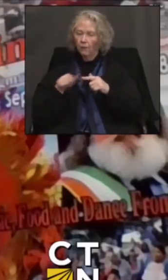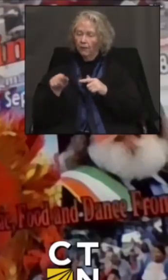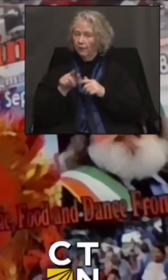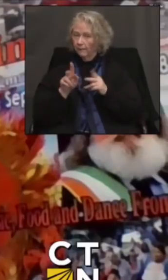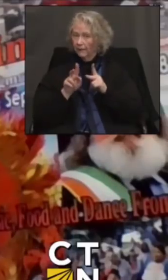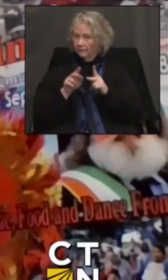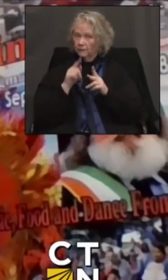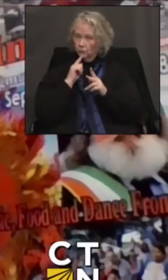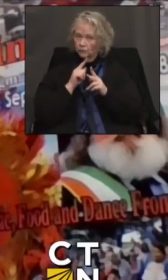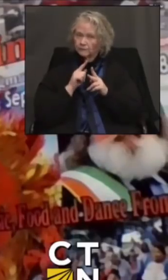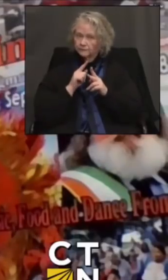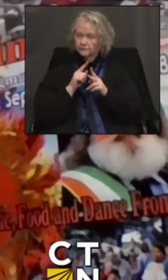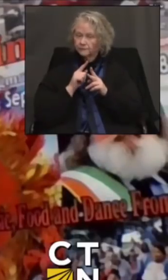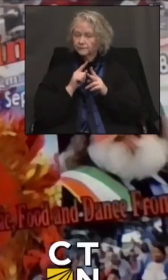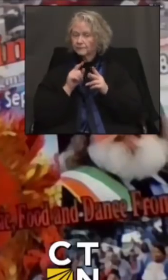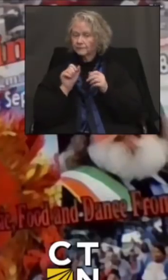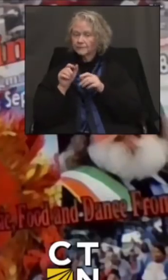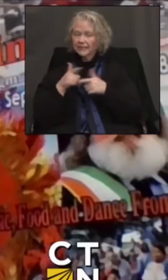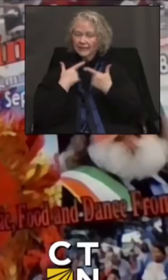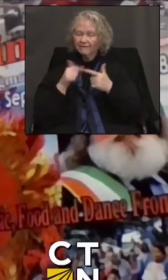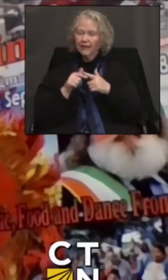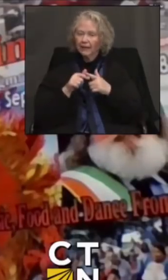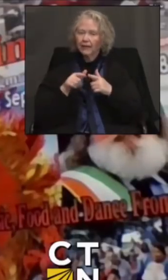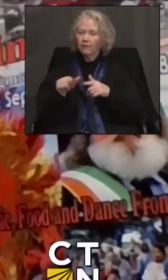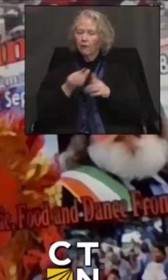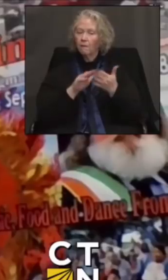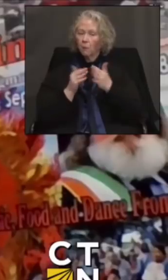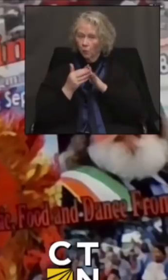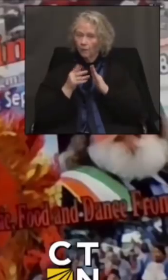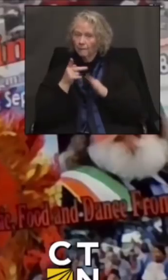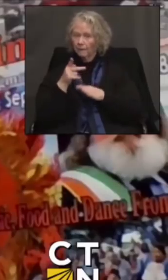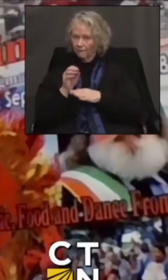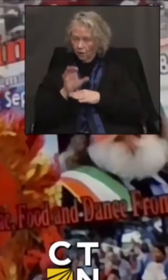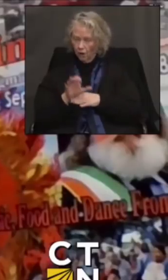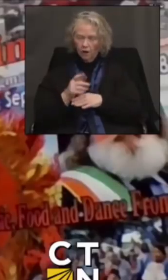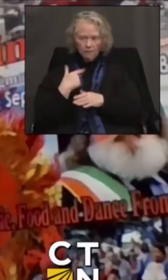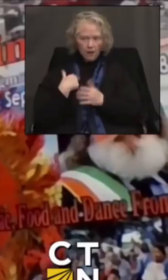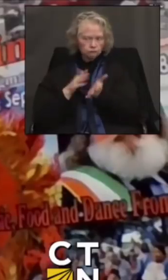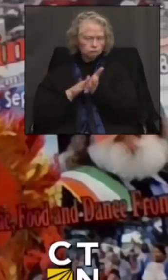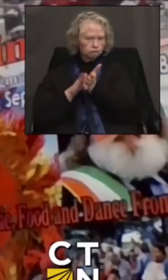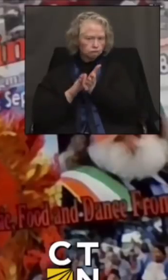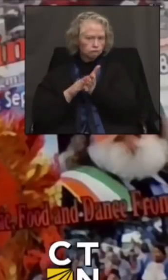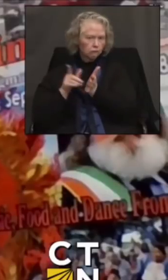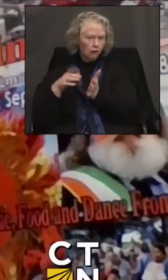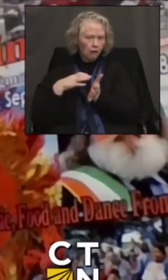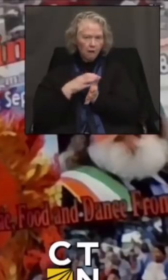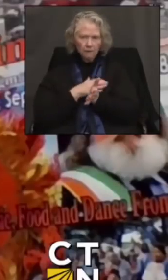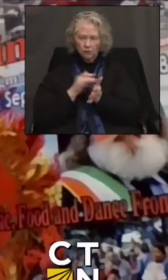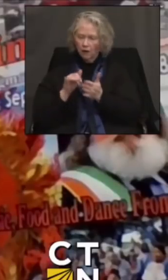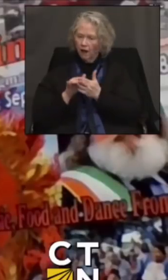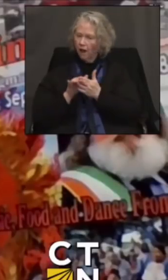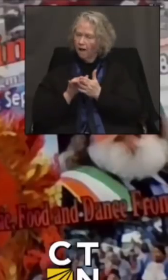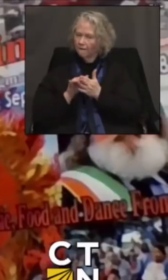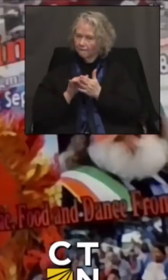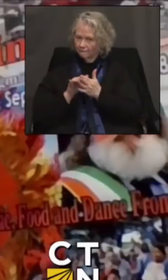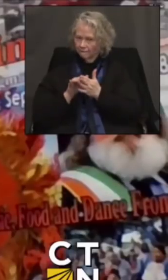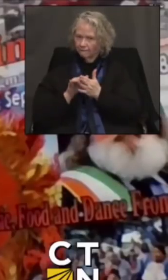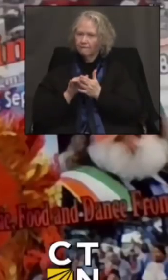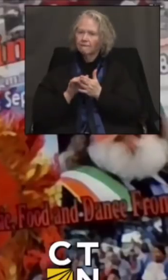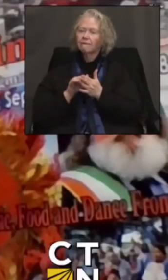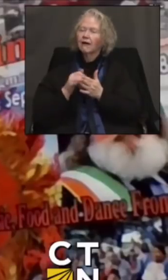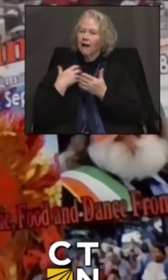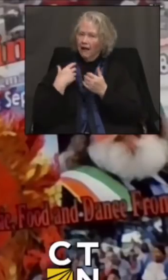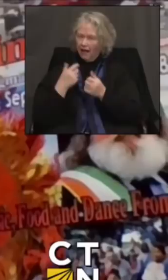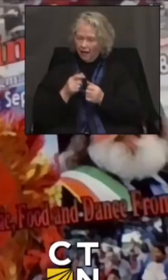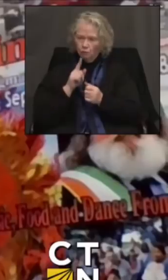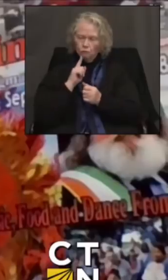compliment the Commissioner and the Department of Public Health for Commissioner of Health for actually writing that correcting that action,